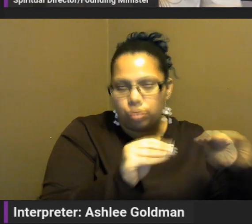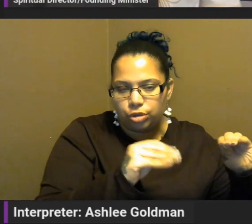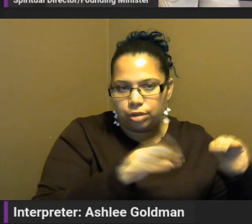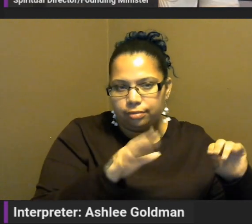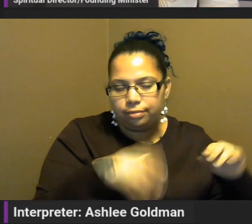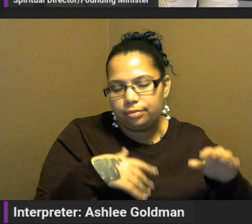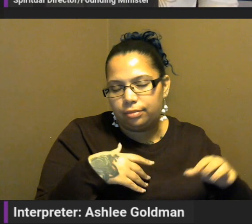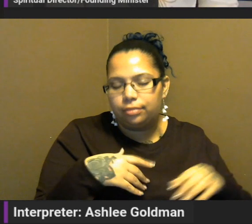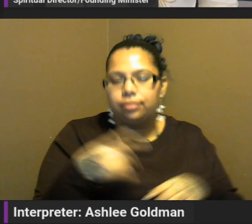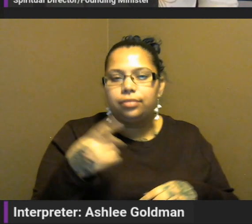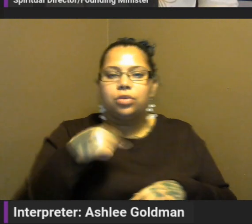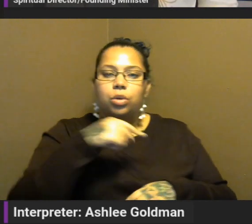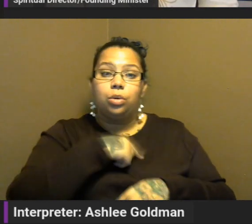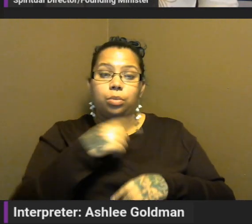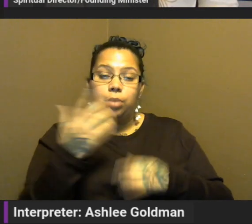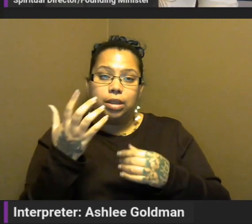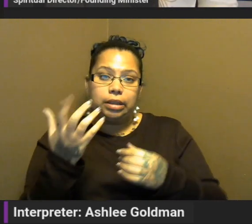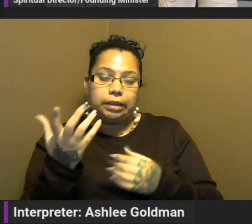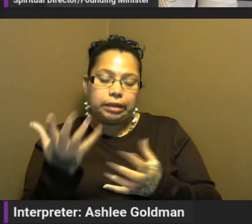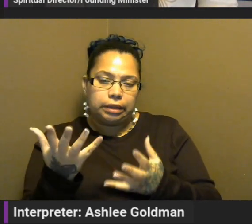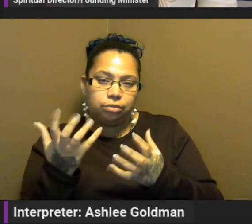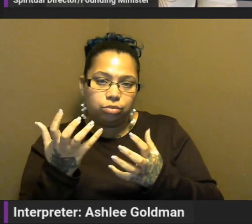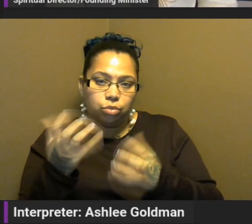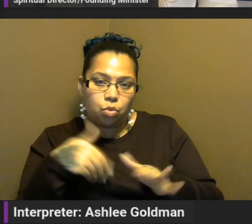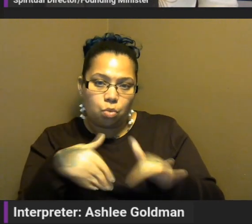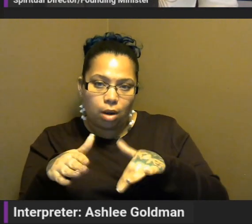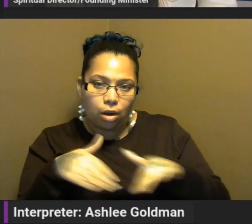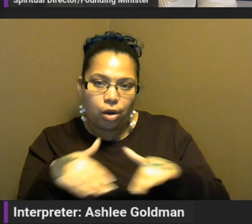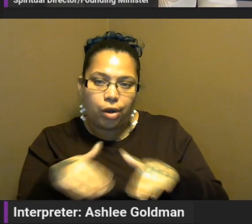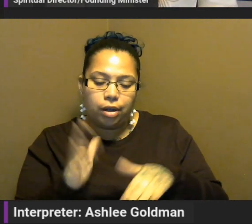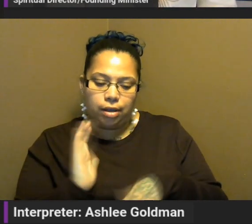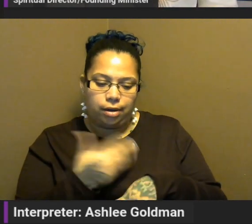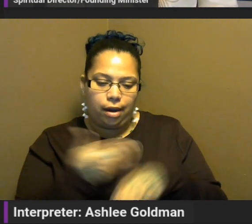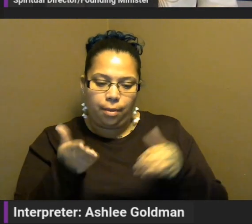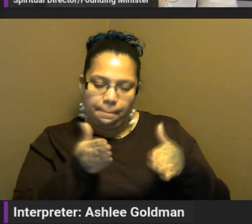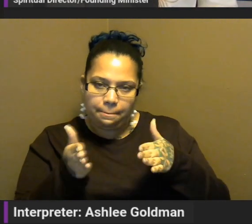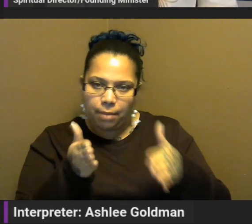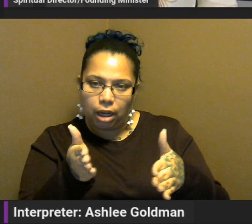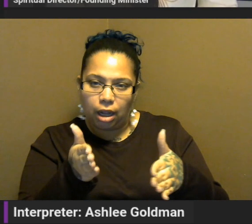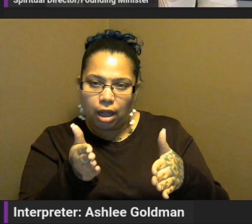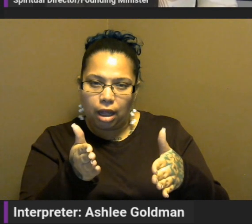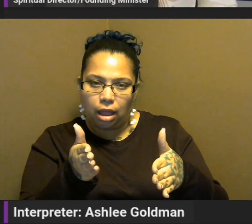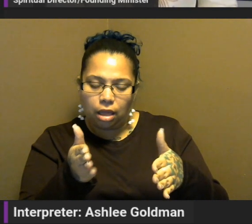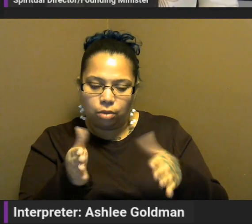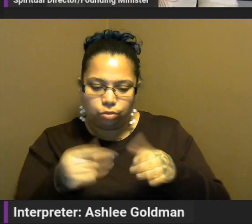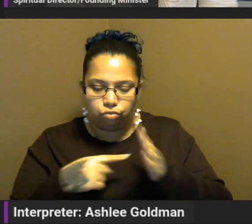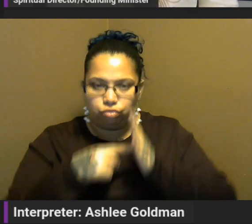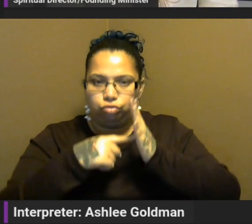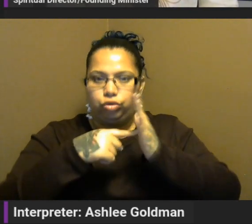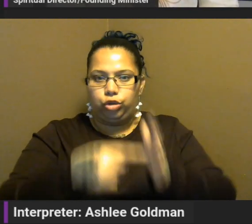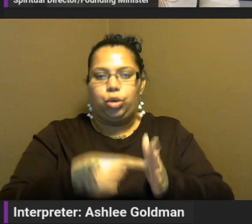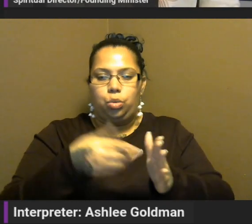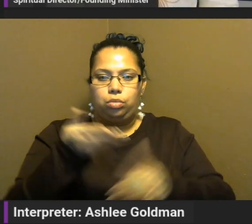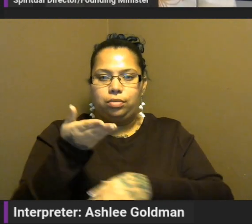we seek to walk in our own path, which opens up before us, made clear by the light of the Christ